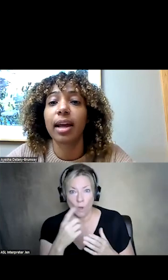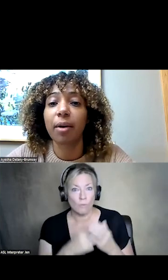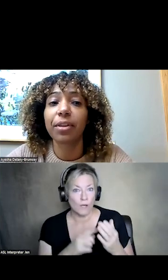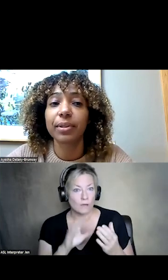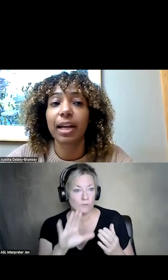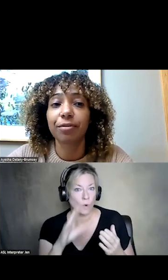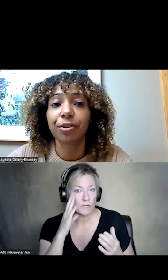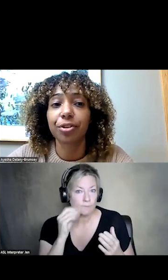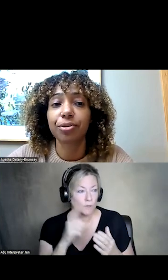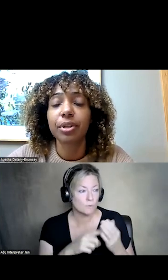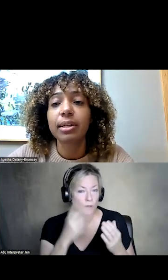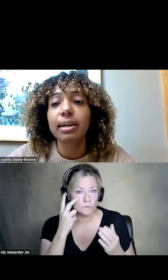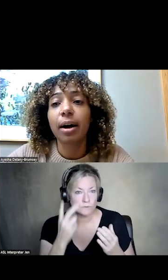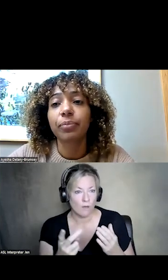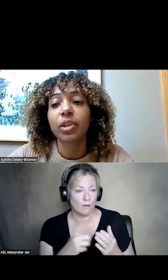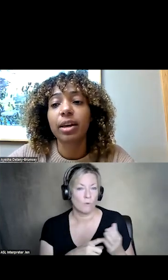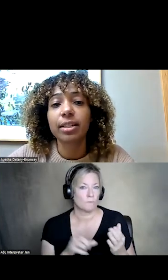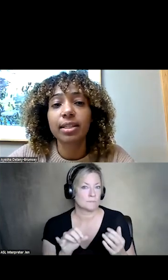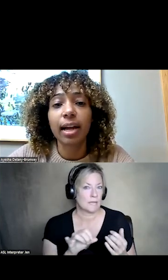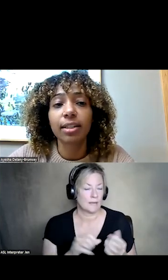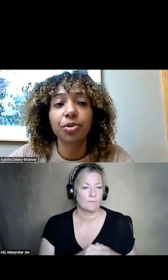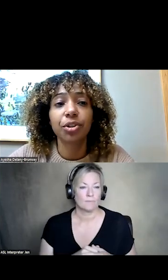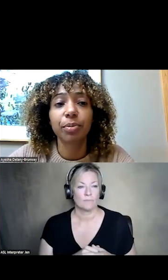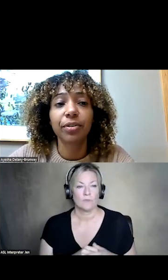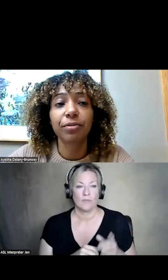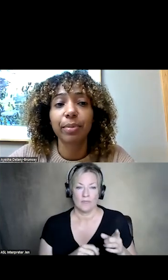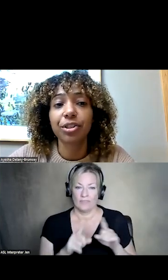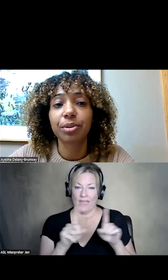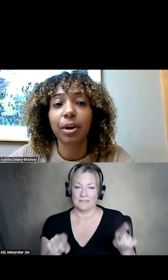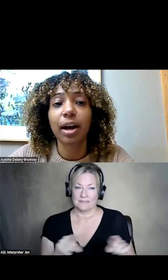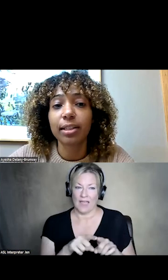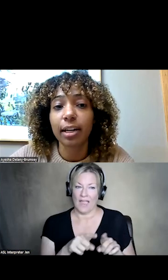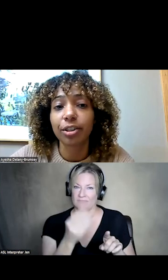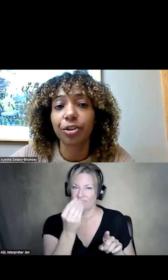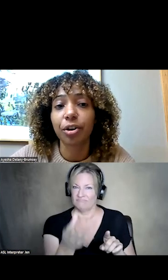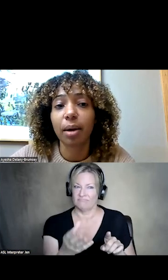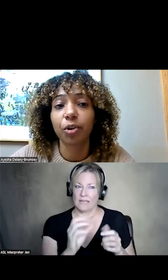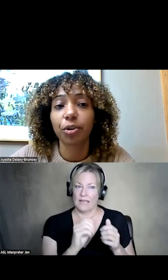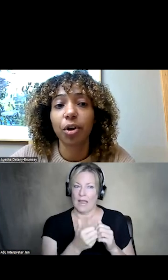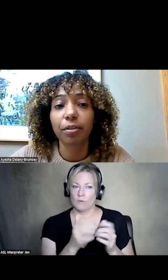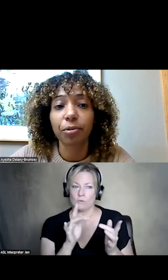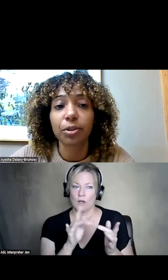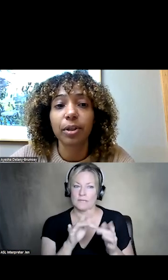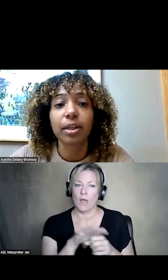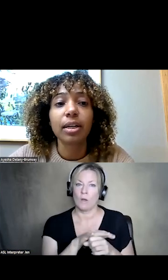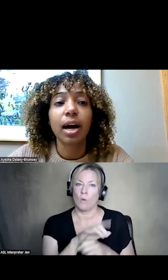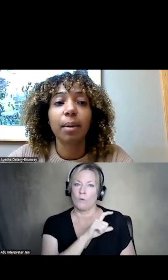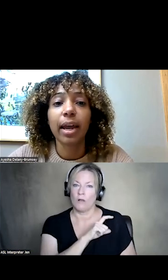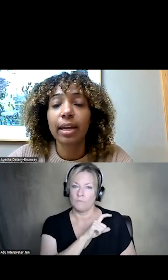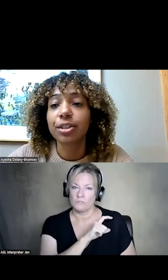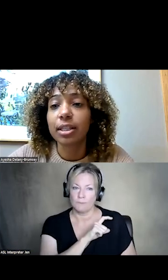experienced and what that was like for you. And this slide gives you a little bit of an information about contacting your local law